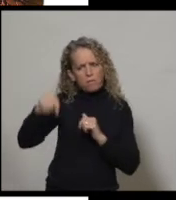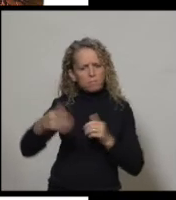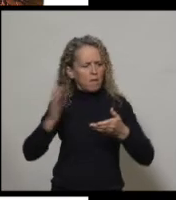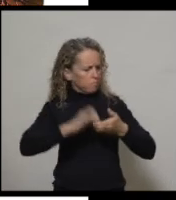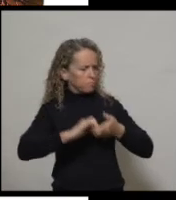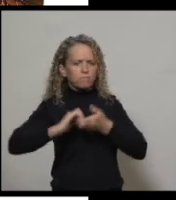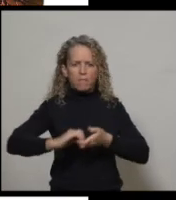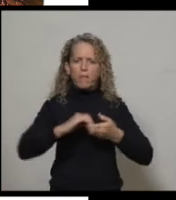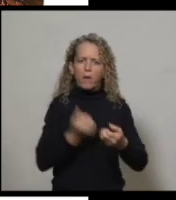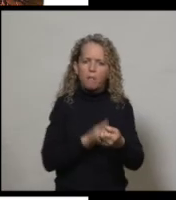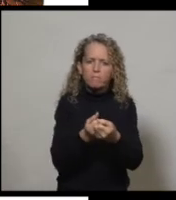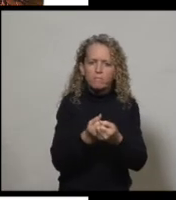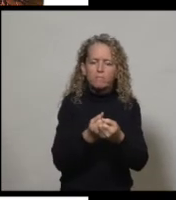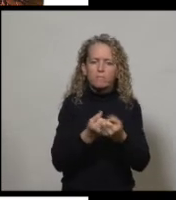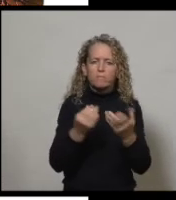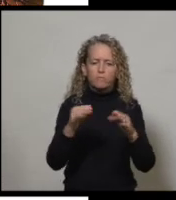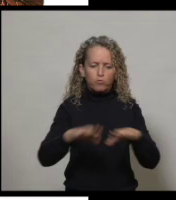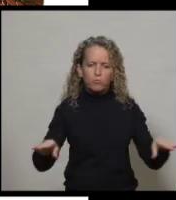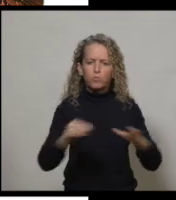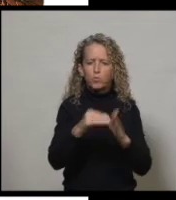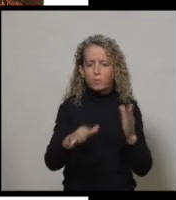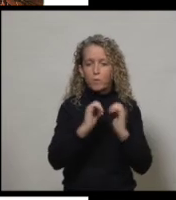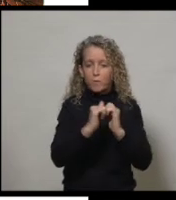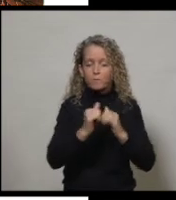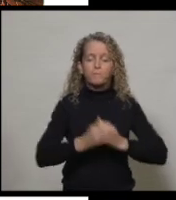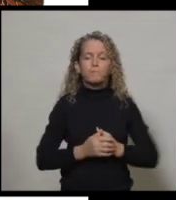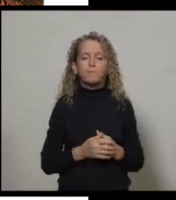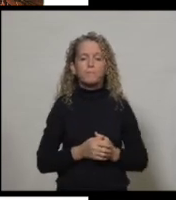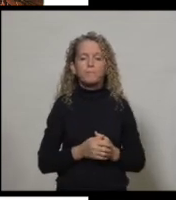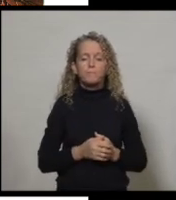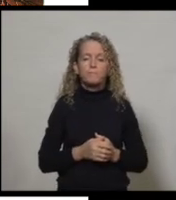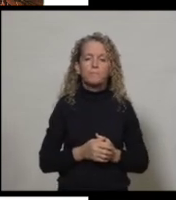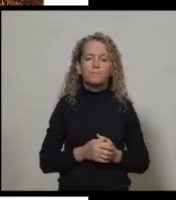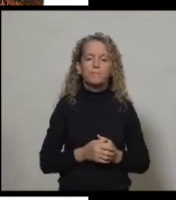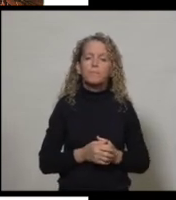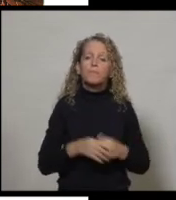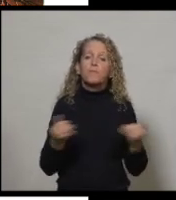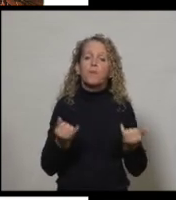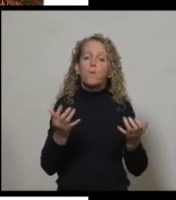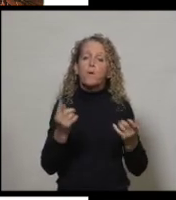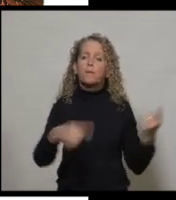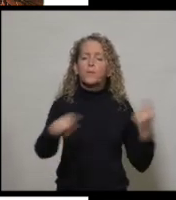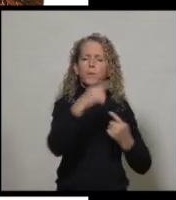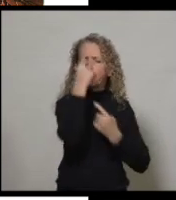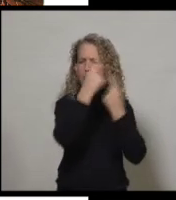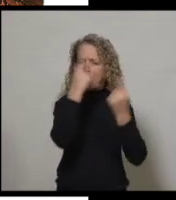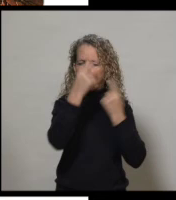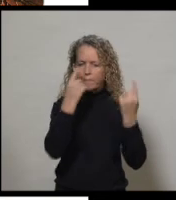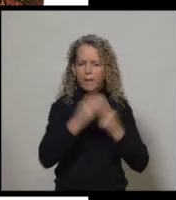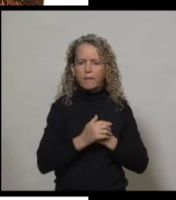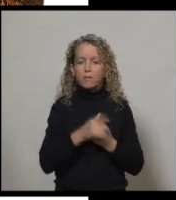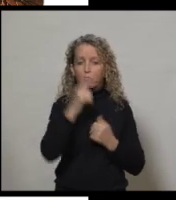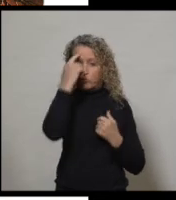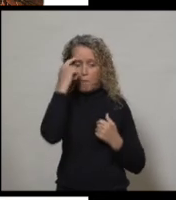So I want to take a moment for a reflection. And I want you to think about, how do the principles of trauma-informed care show up in your